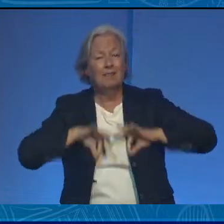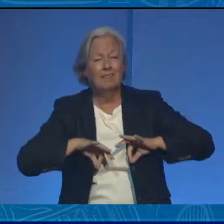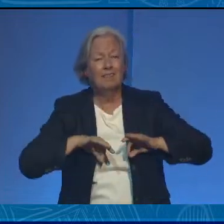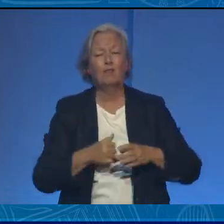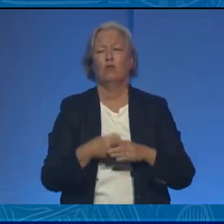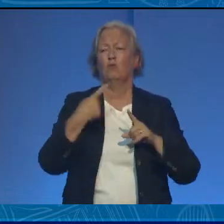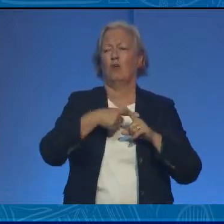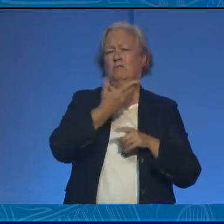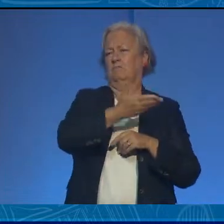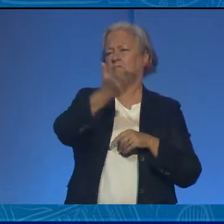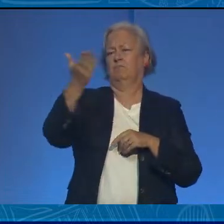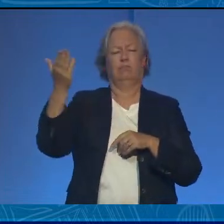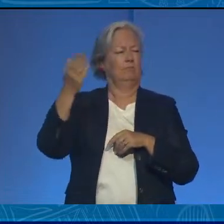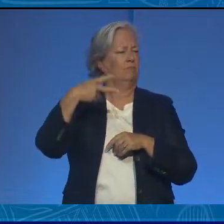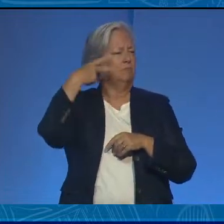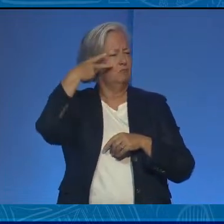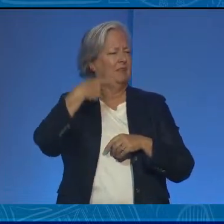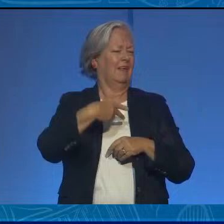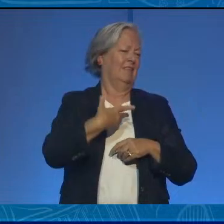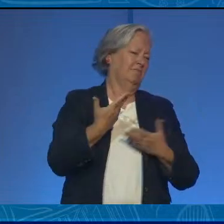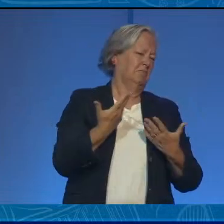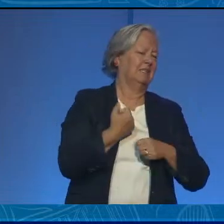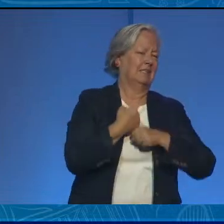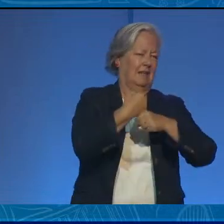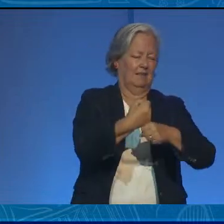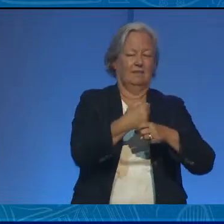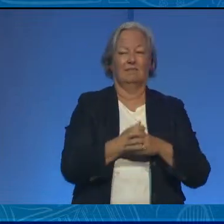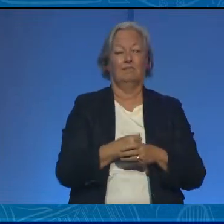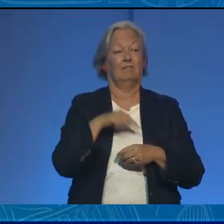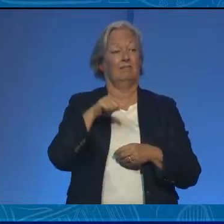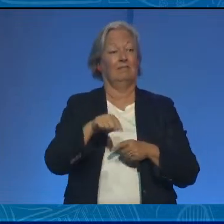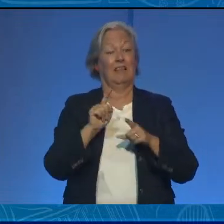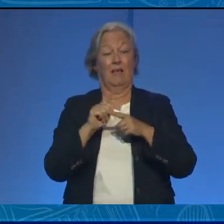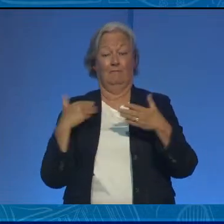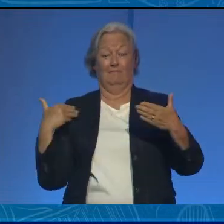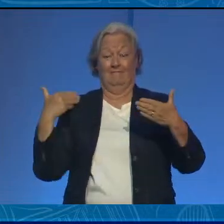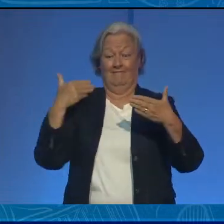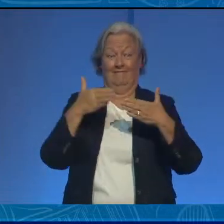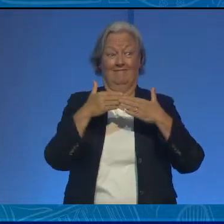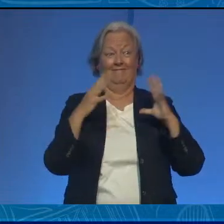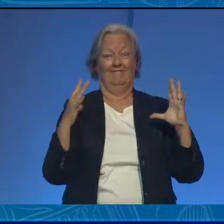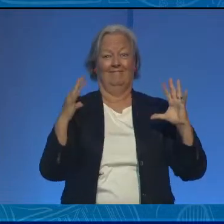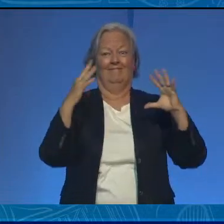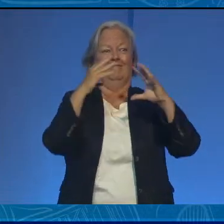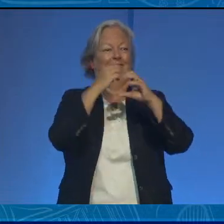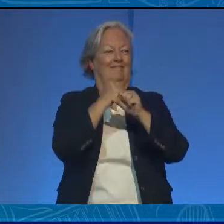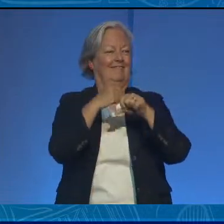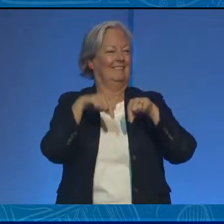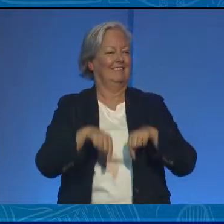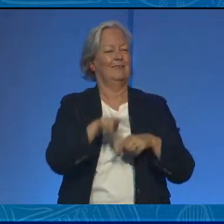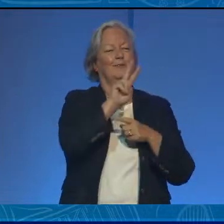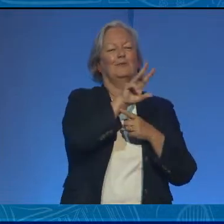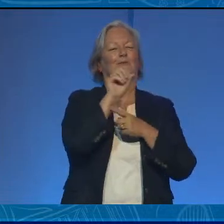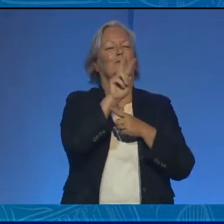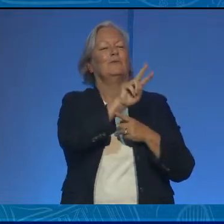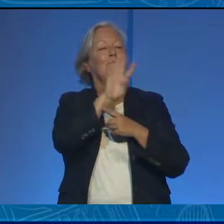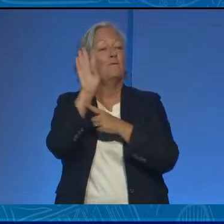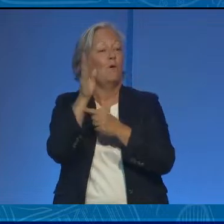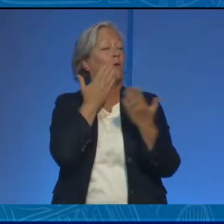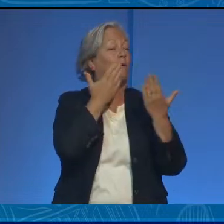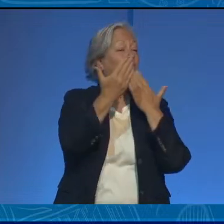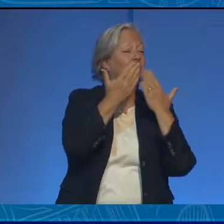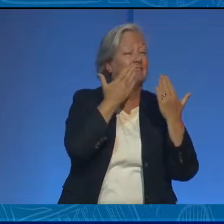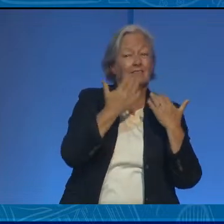delegates. As we come to the end of APMCDRR 2024, I would like to express